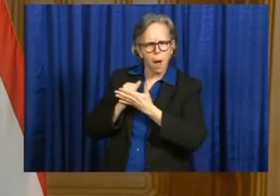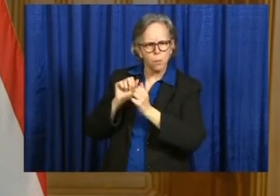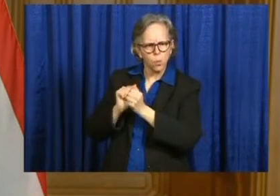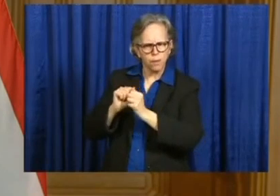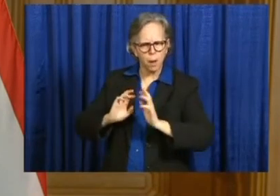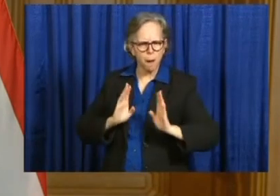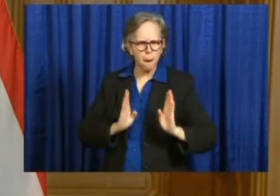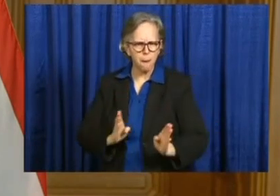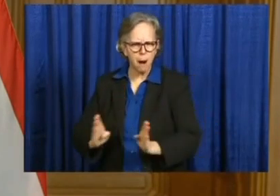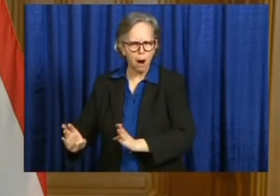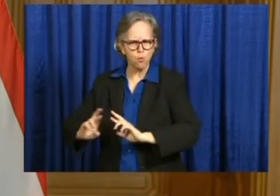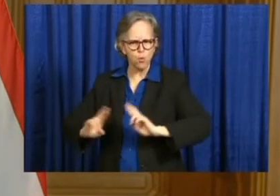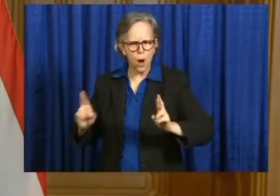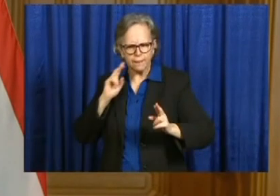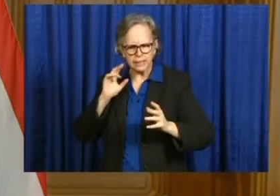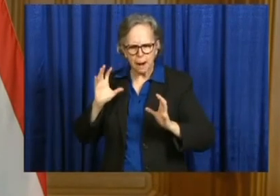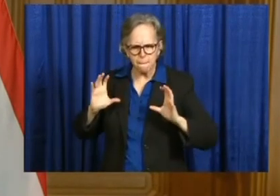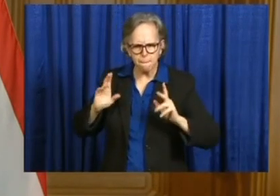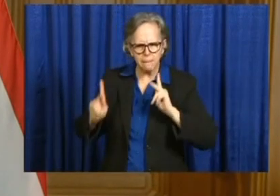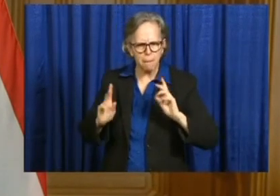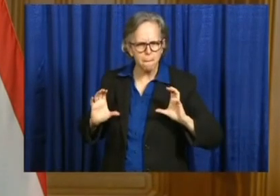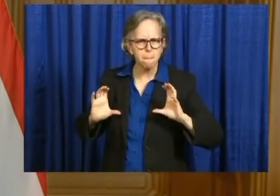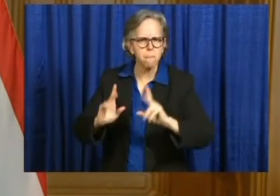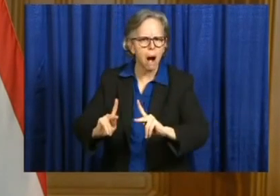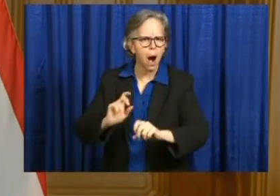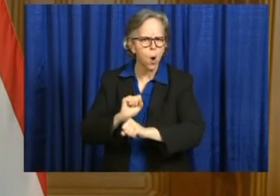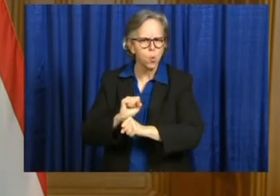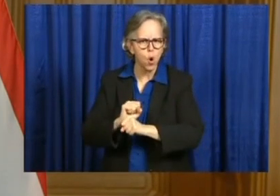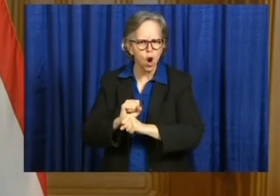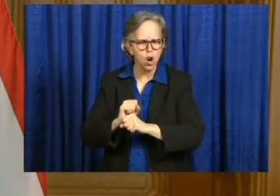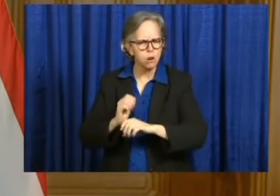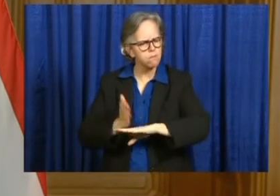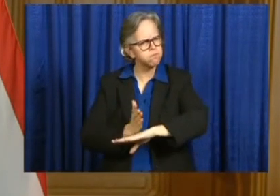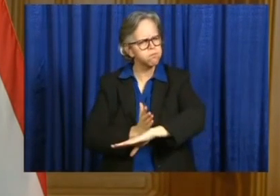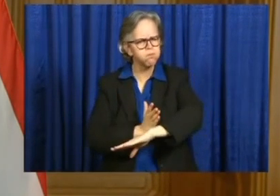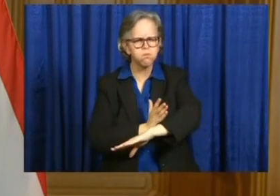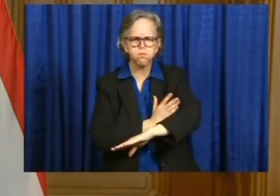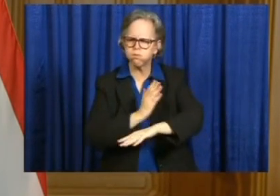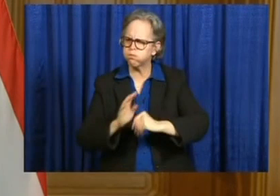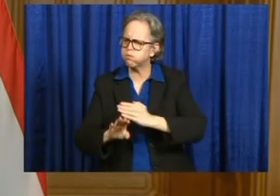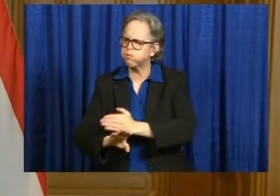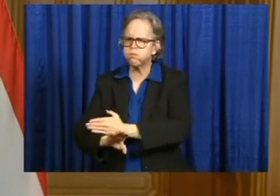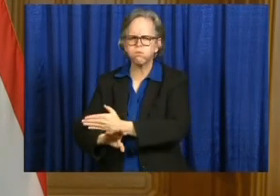One of the things that I know you've heard about on the national news as well as Ohio news